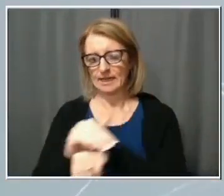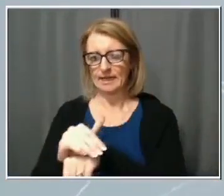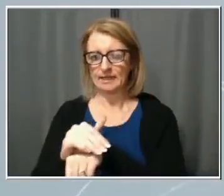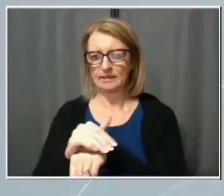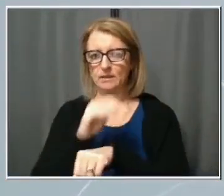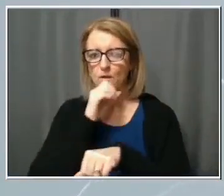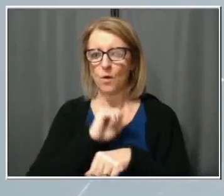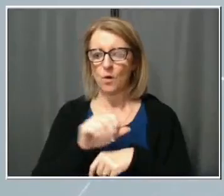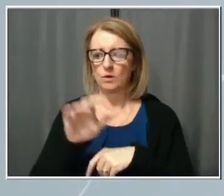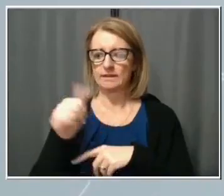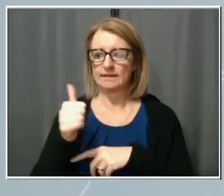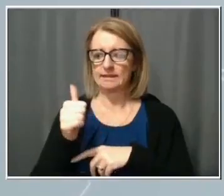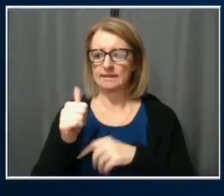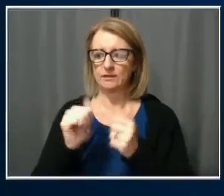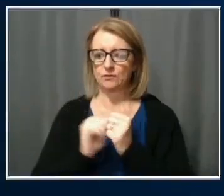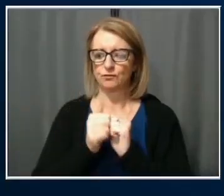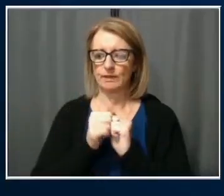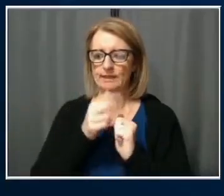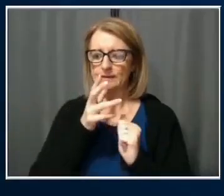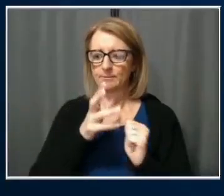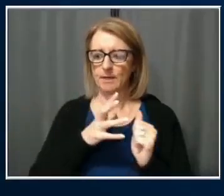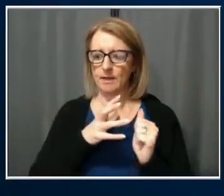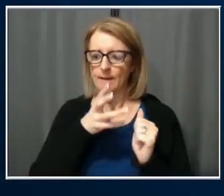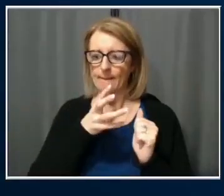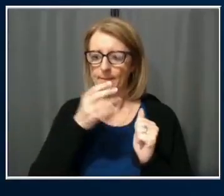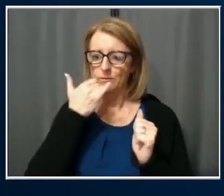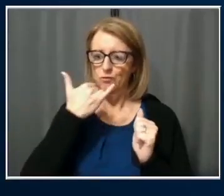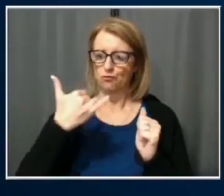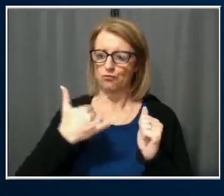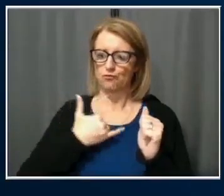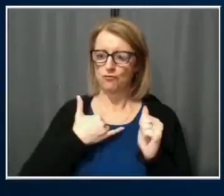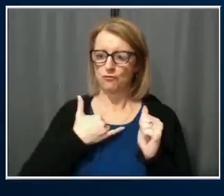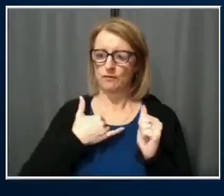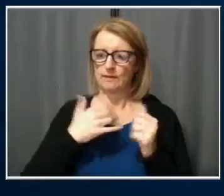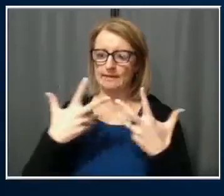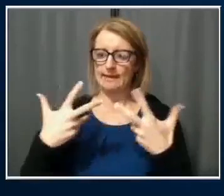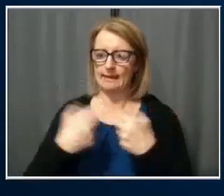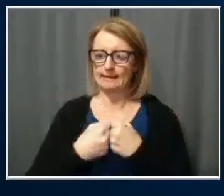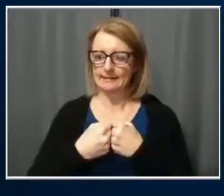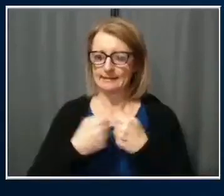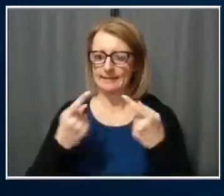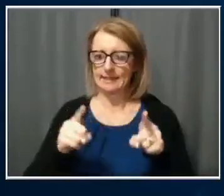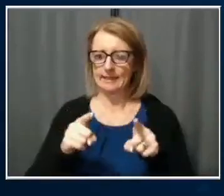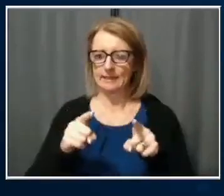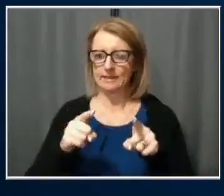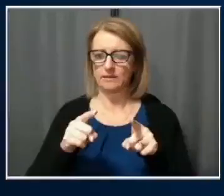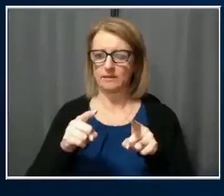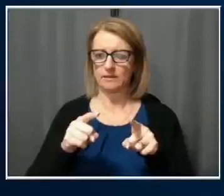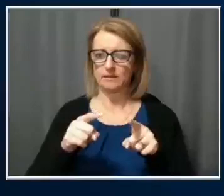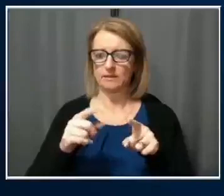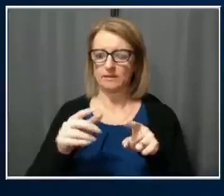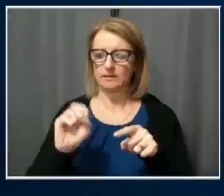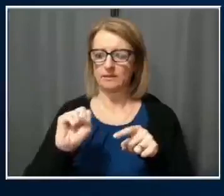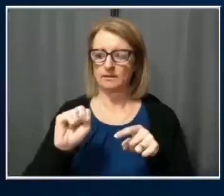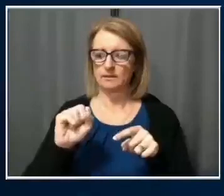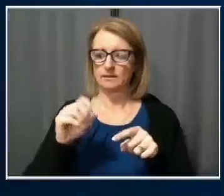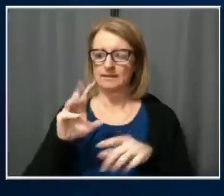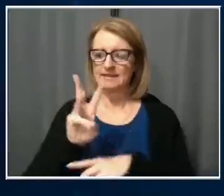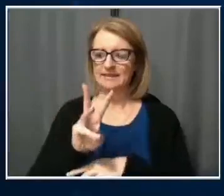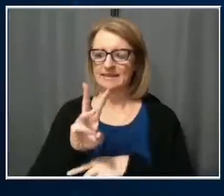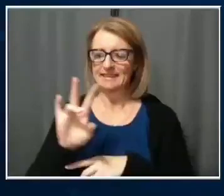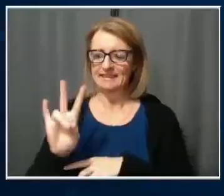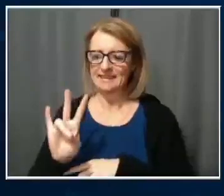10, he was in a race, and my mom and I got a call, and he was in an accident, and he had a C6-7 spinal cord